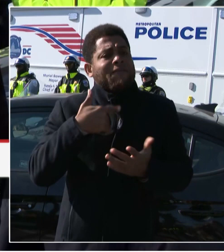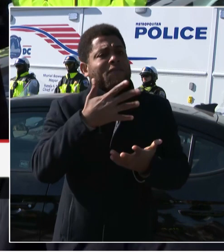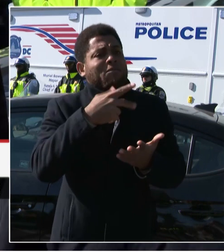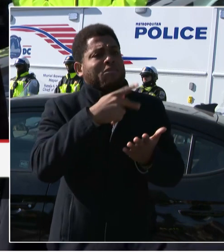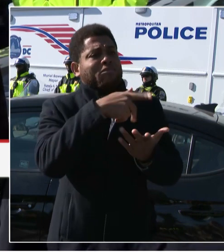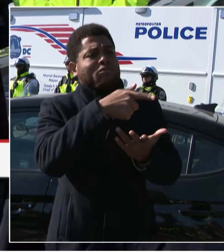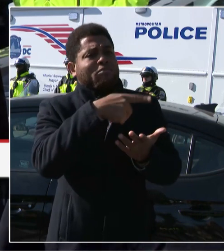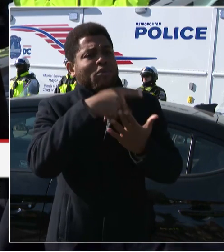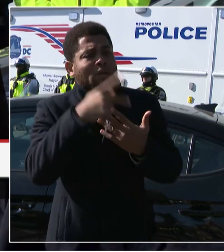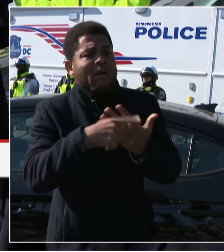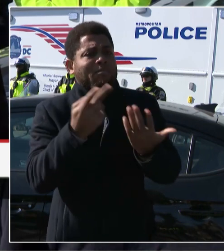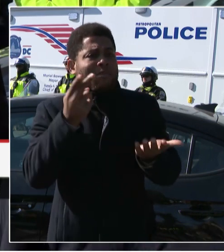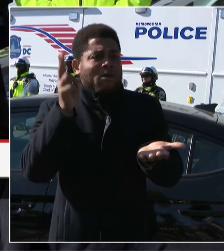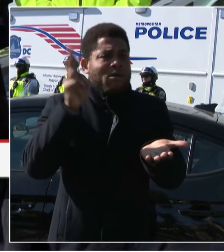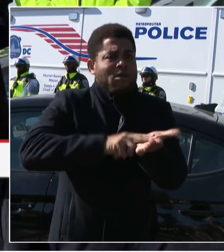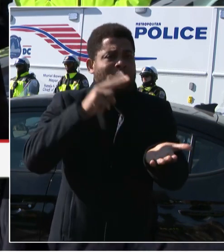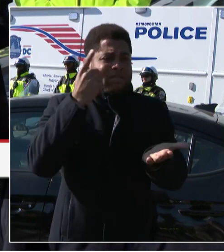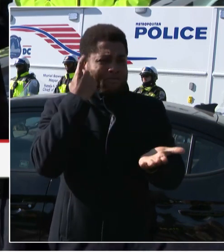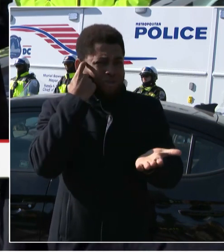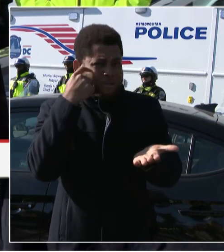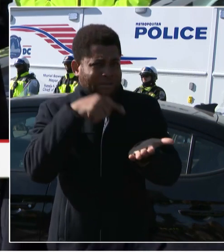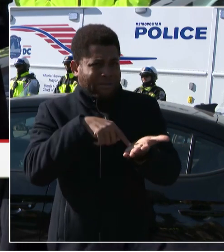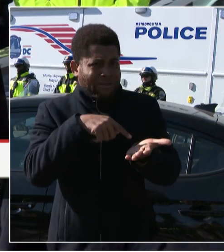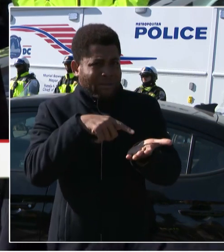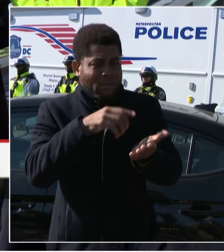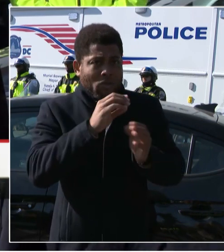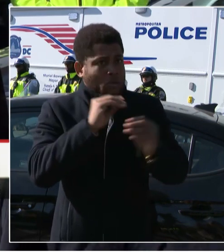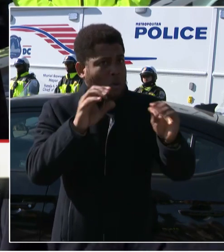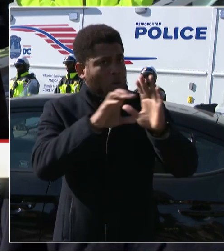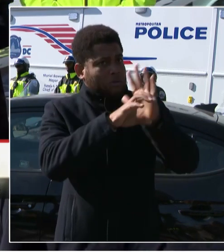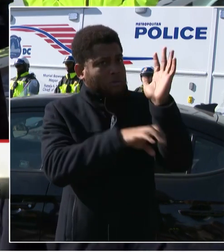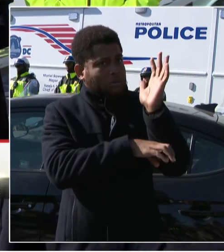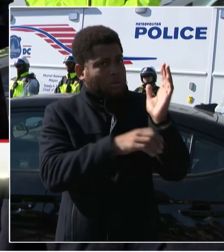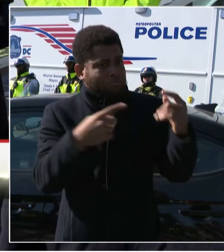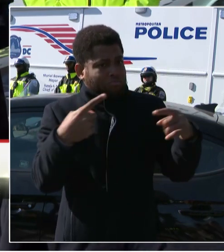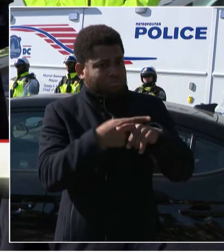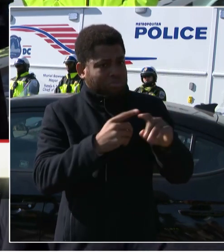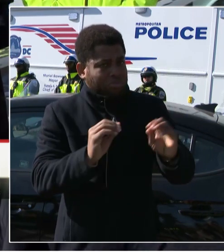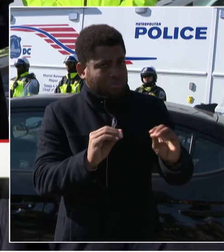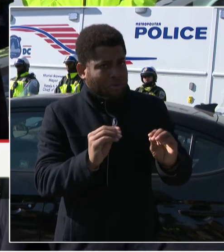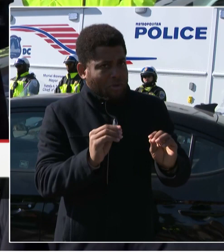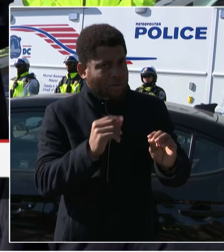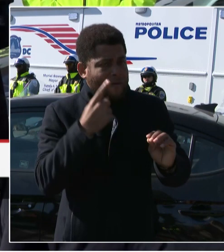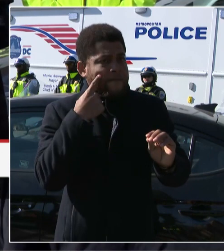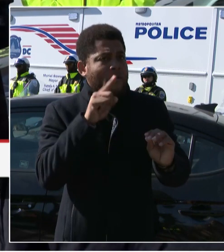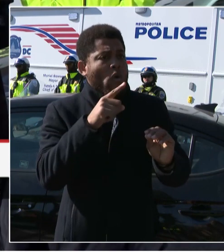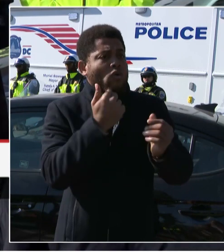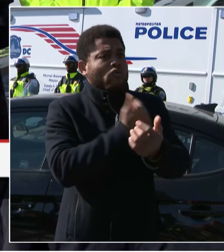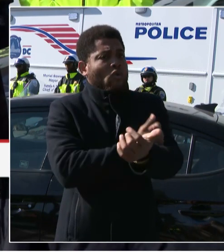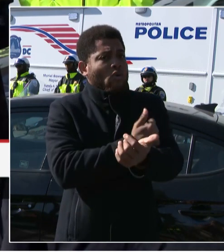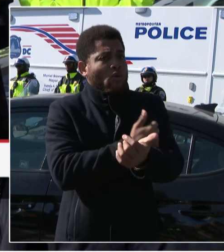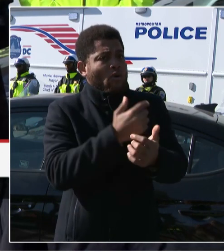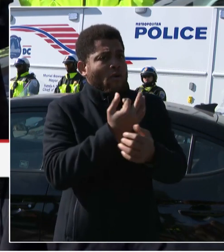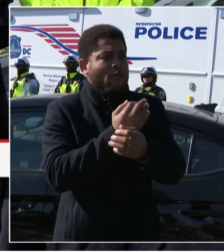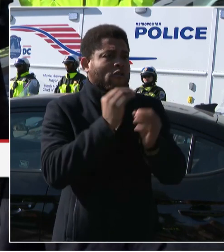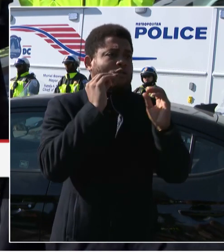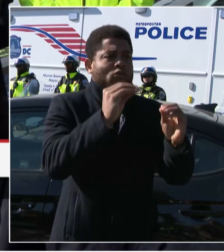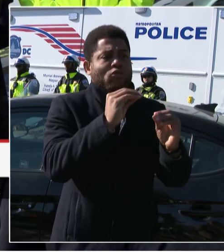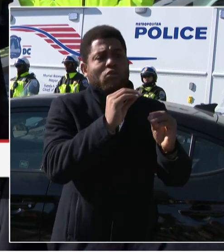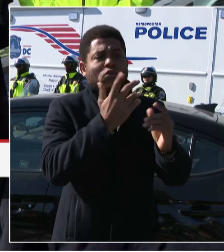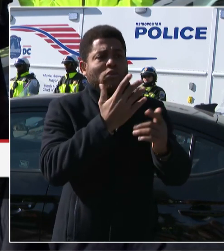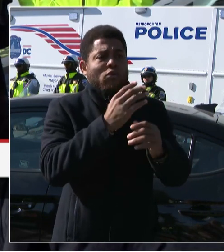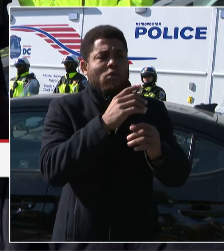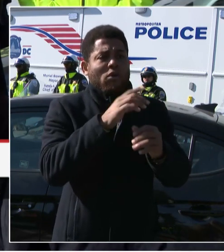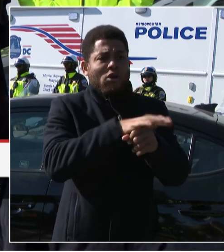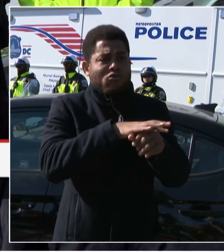explaining why there are no constitutional concerns about the proposal to reinstate drug-free zones. But that sentencing project has since said that briefing was about